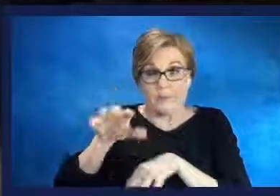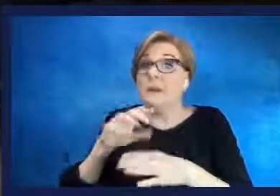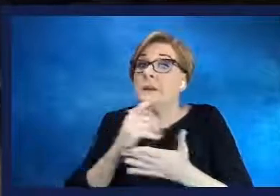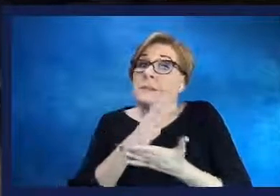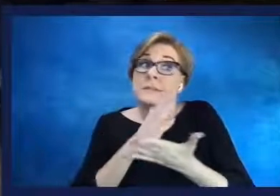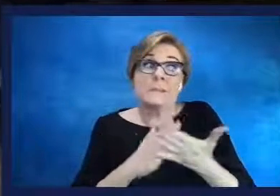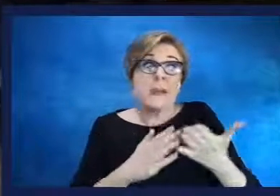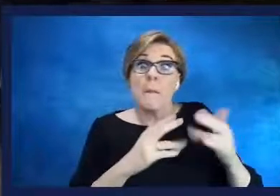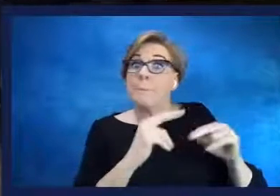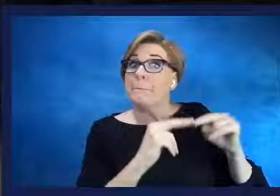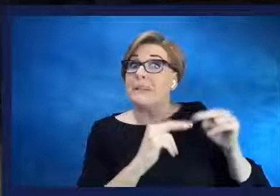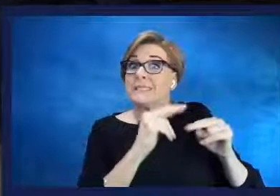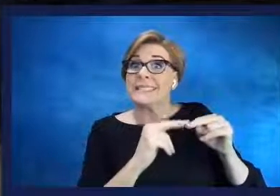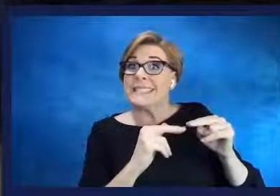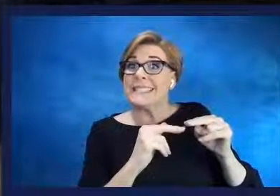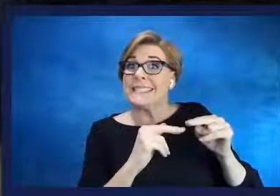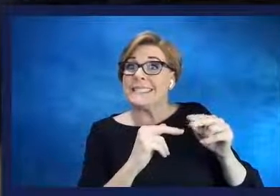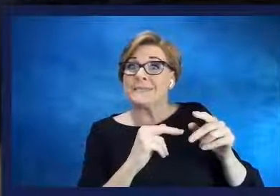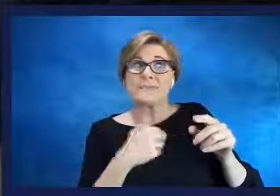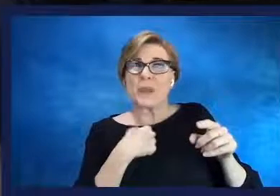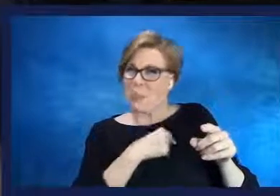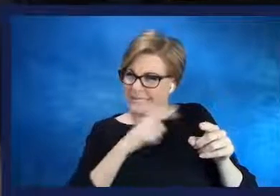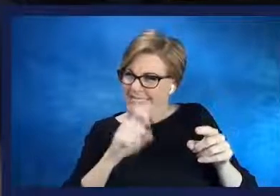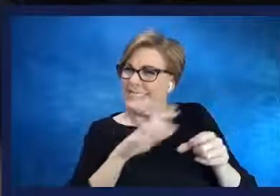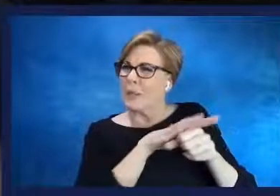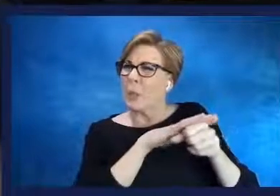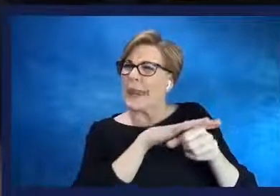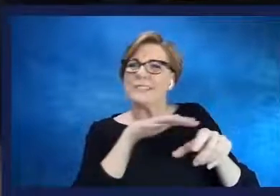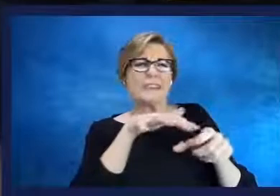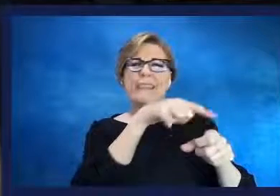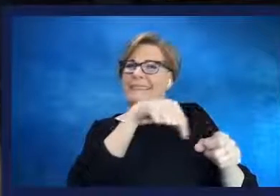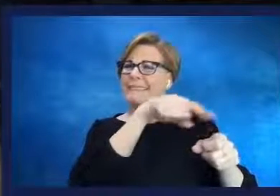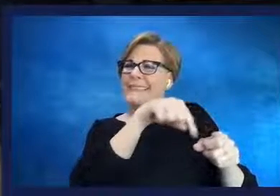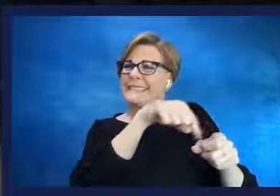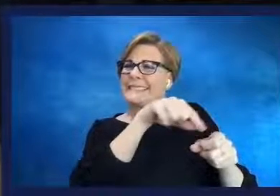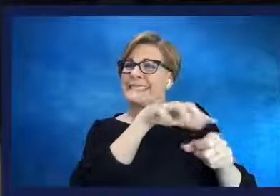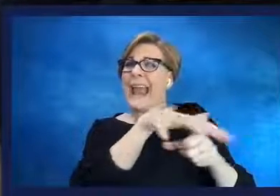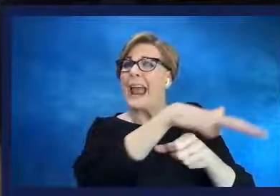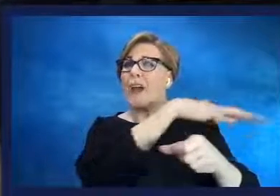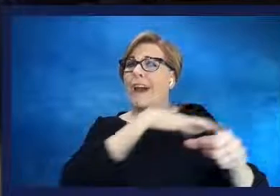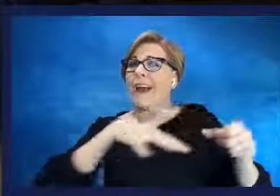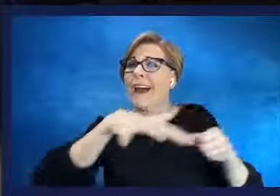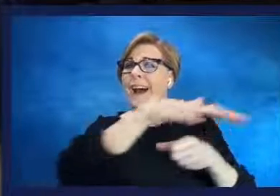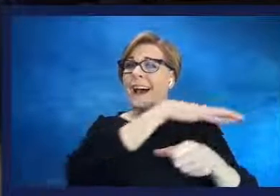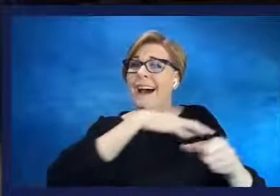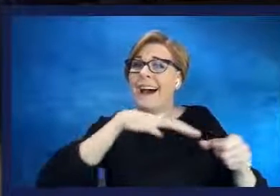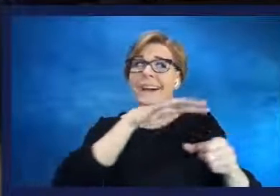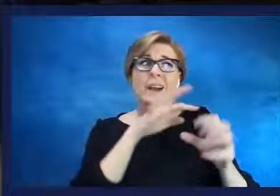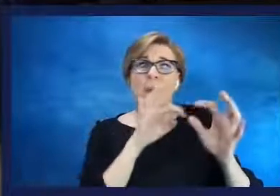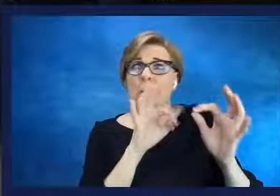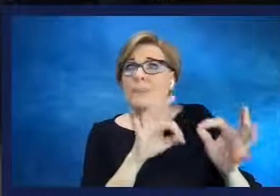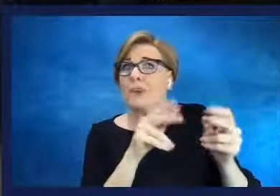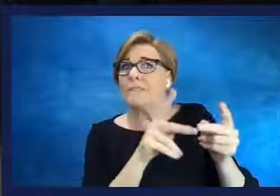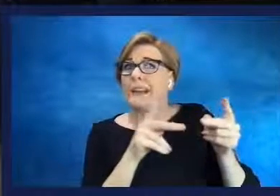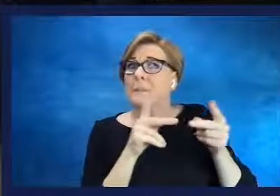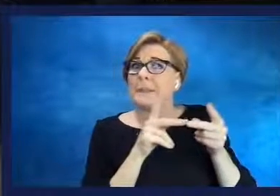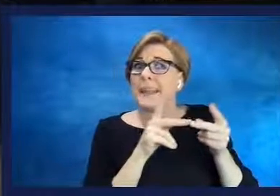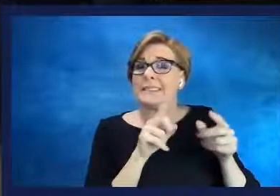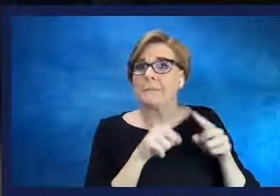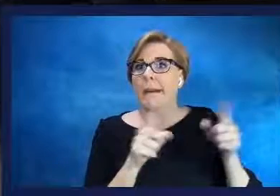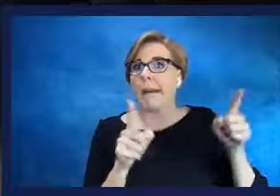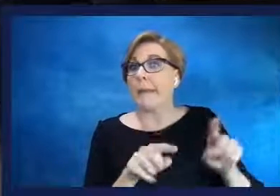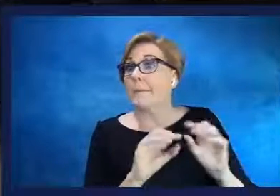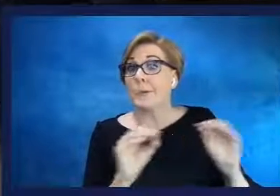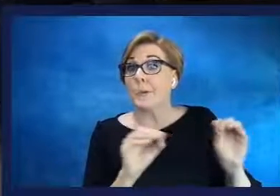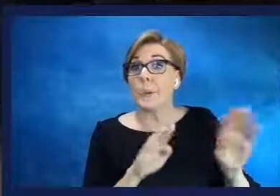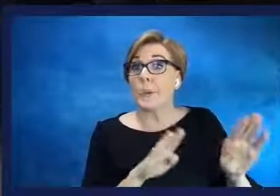where we know that we need a location to serve the community. It's ideal, I mentioned in the video, we